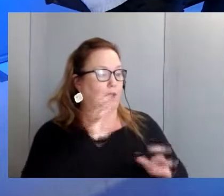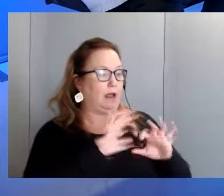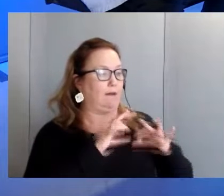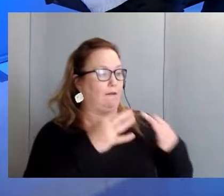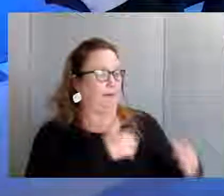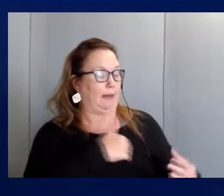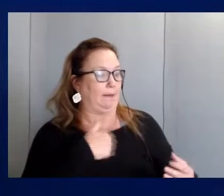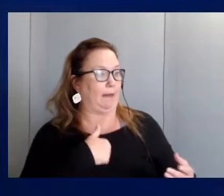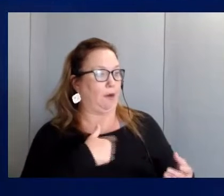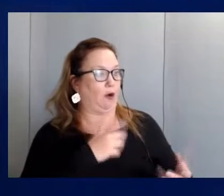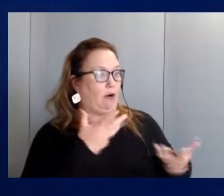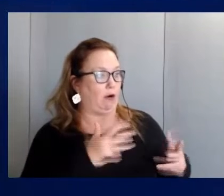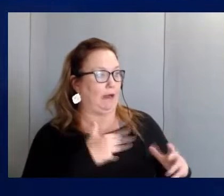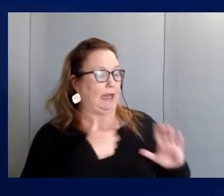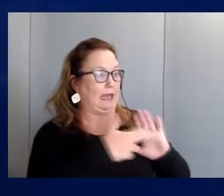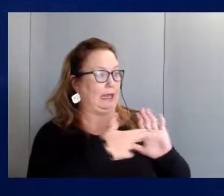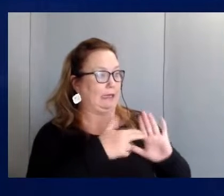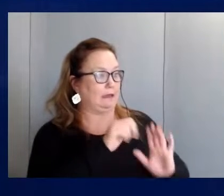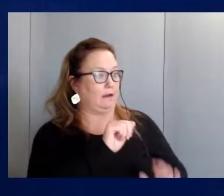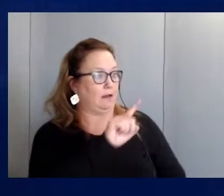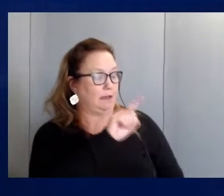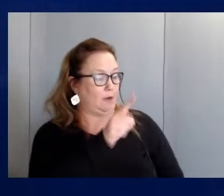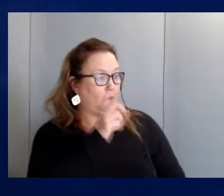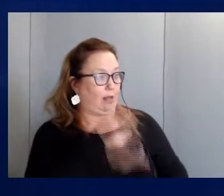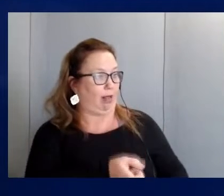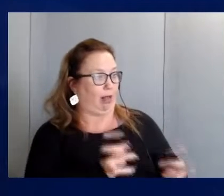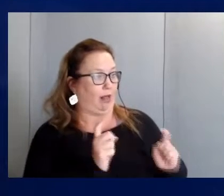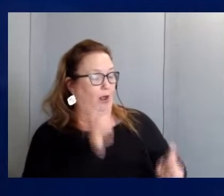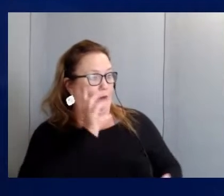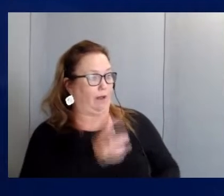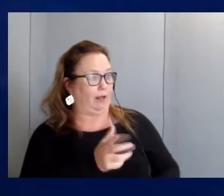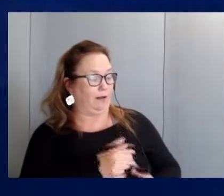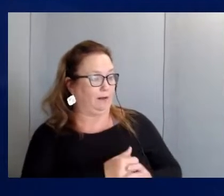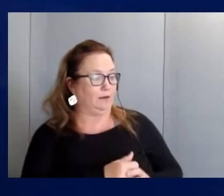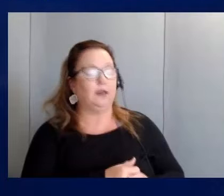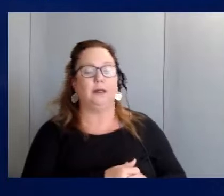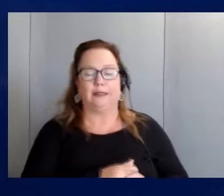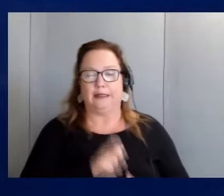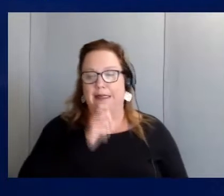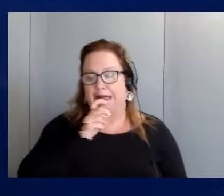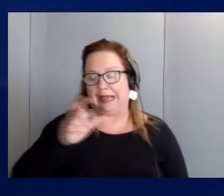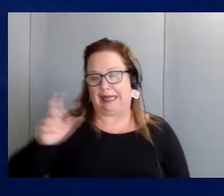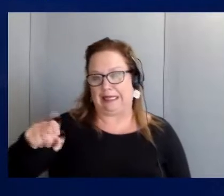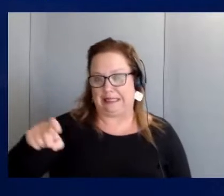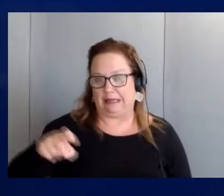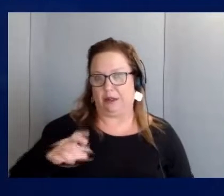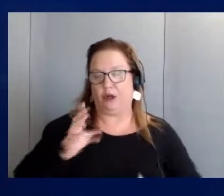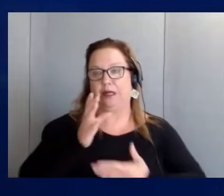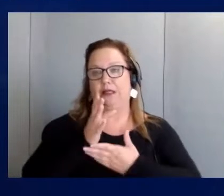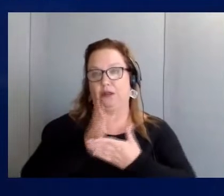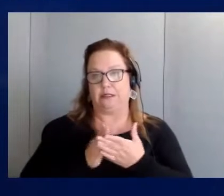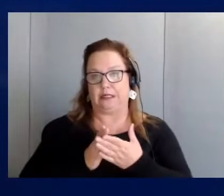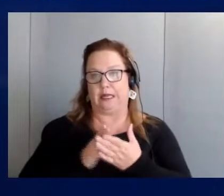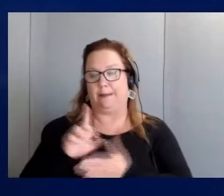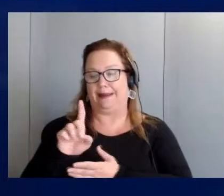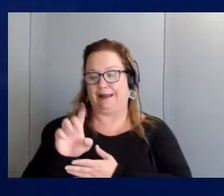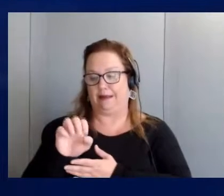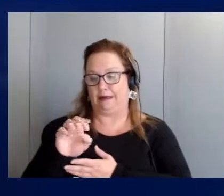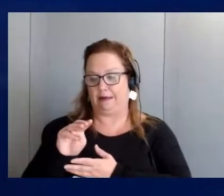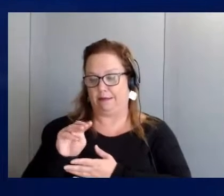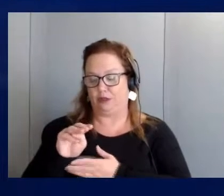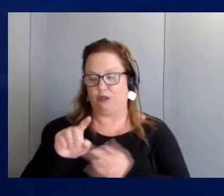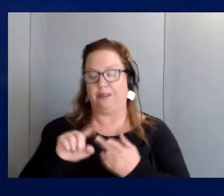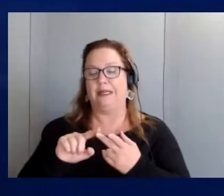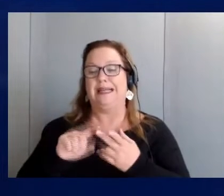it? The easier answer is not necessarily, right? So there are some dementias and some familial